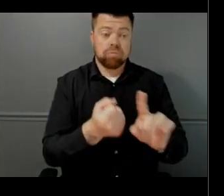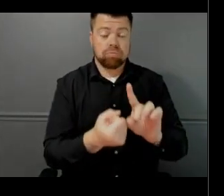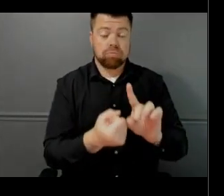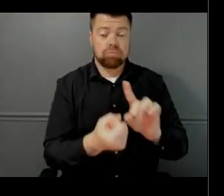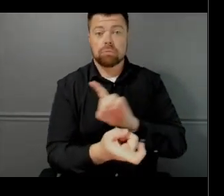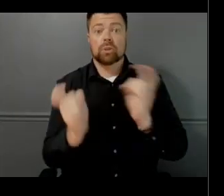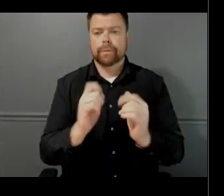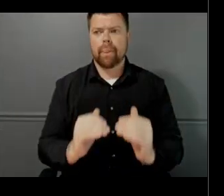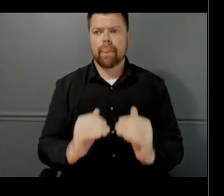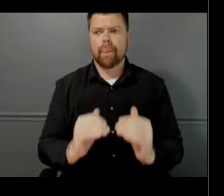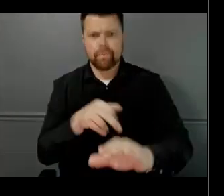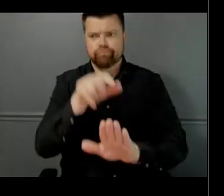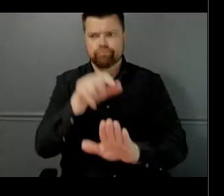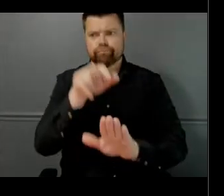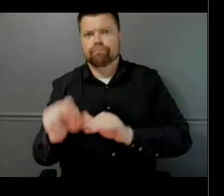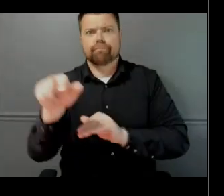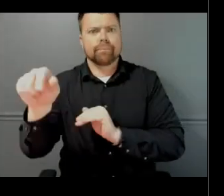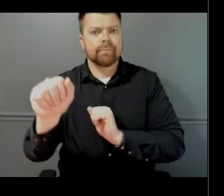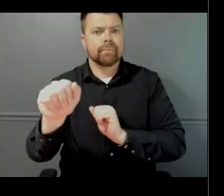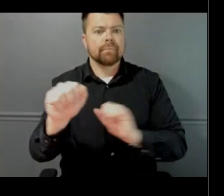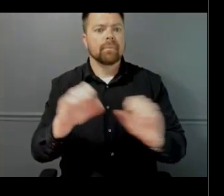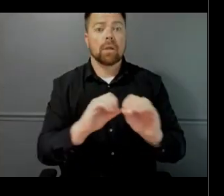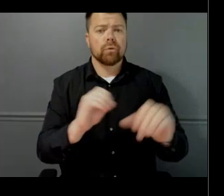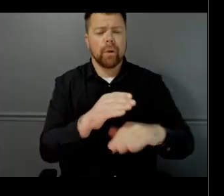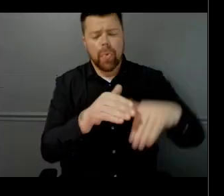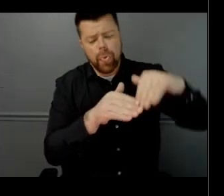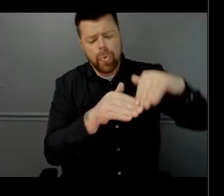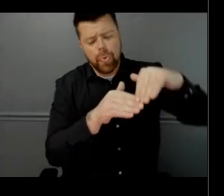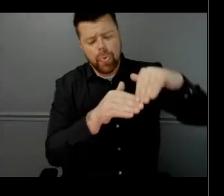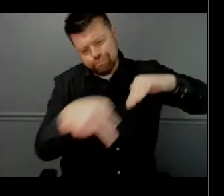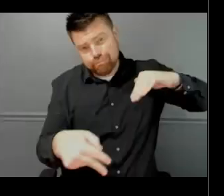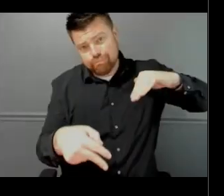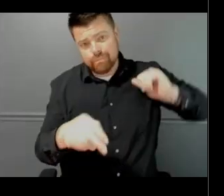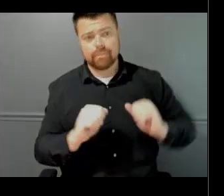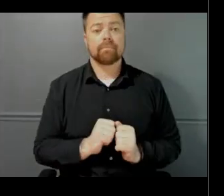level, and no steep slopes.